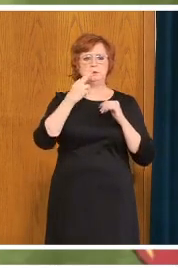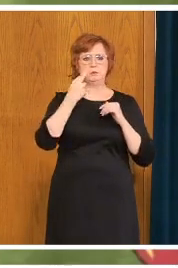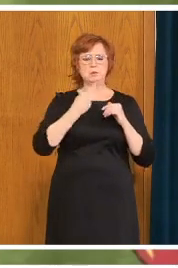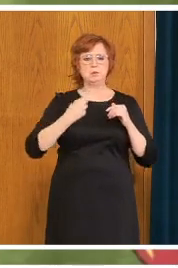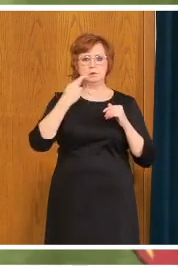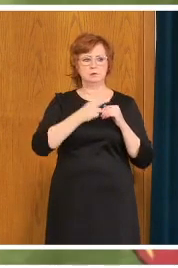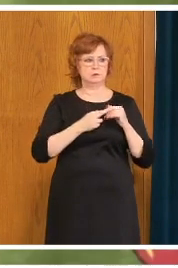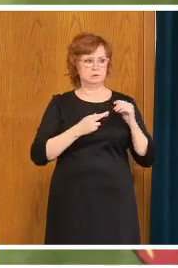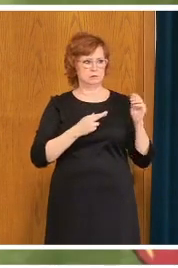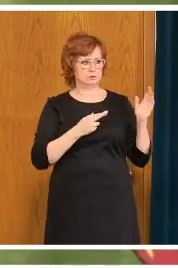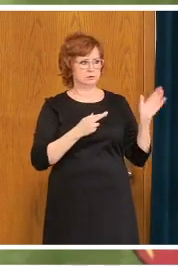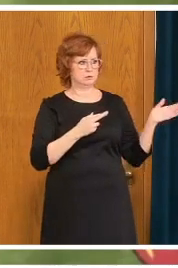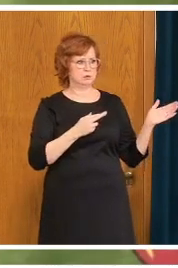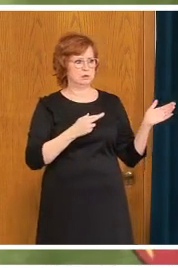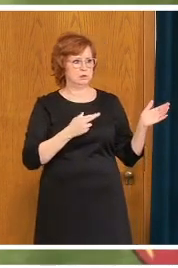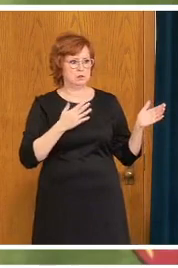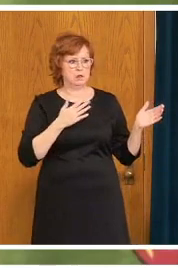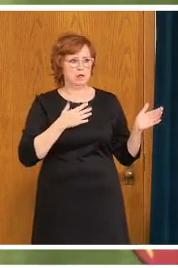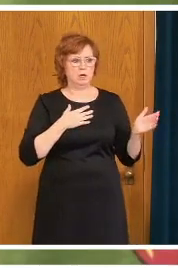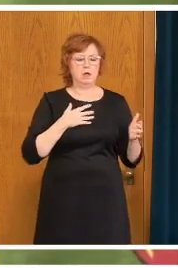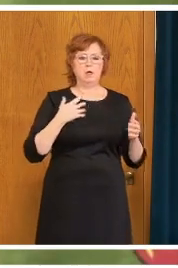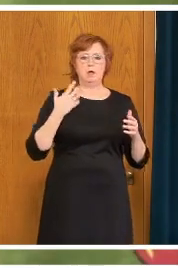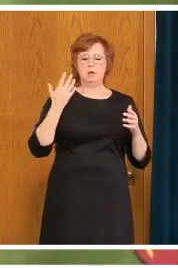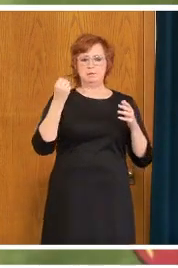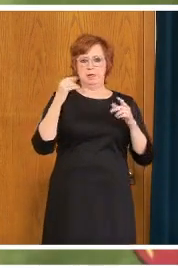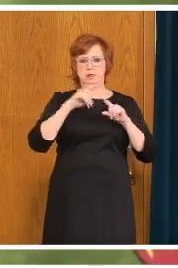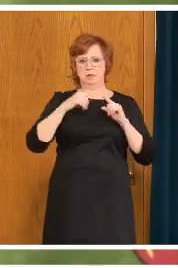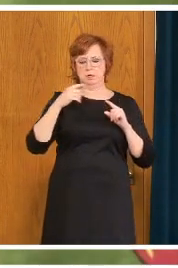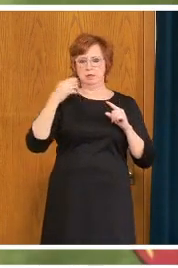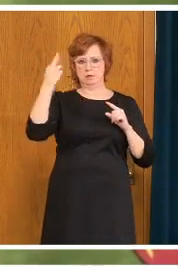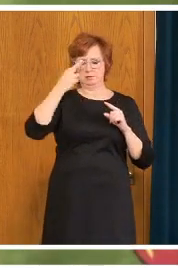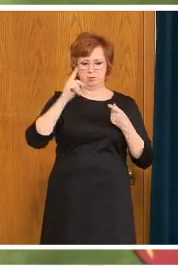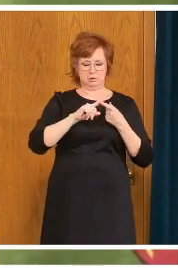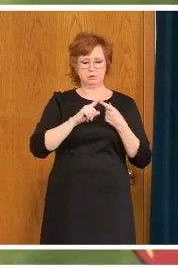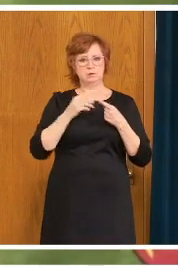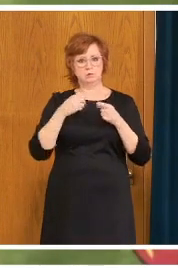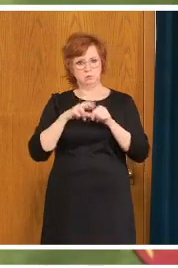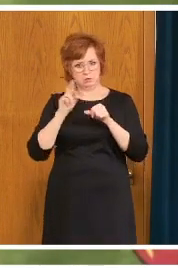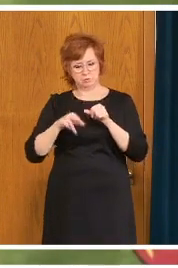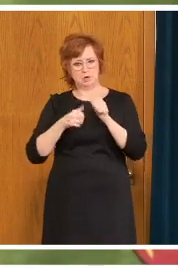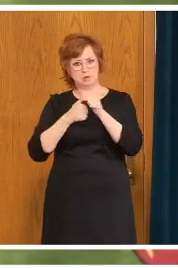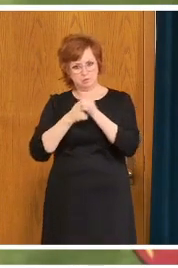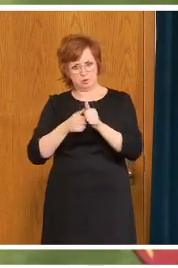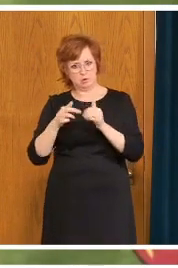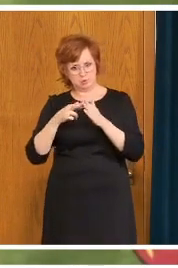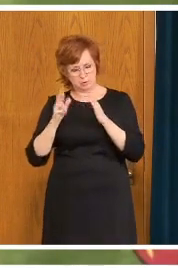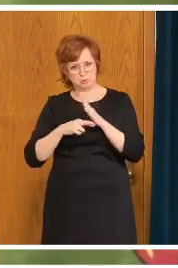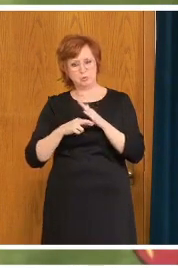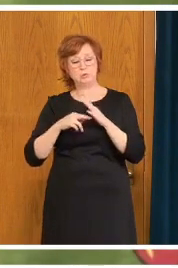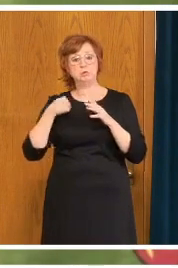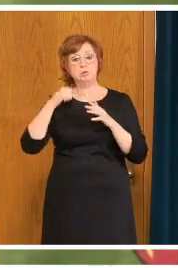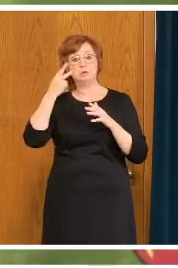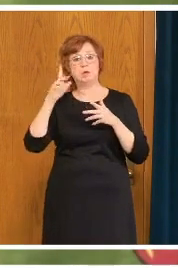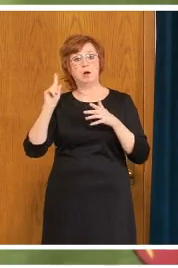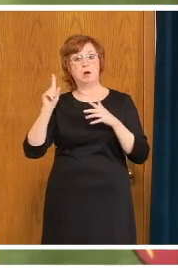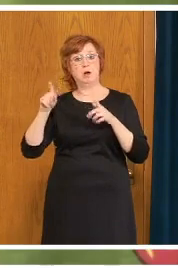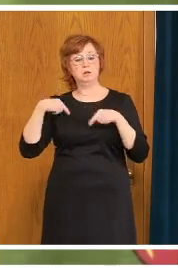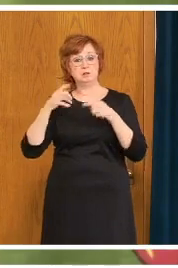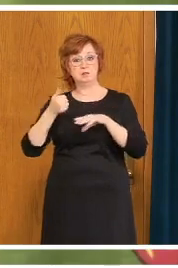continuously that balance between the compliance of the restrictions that are out there that are in Regina, and we've seen since we've implemented those restrictions